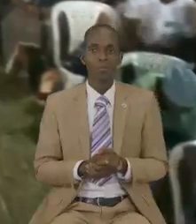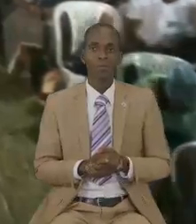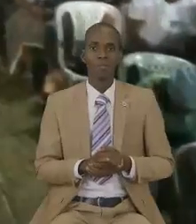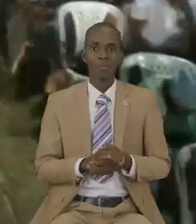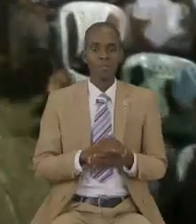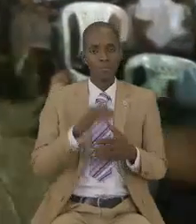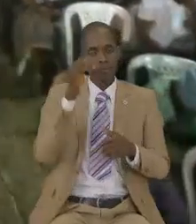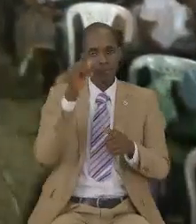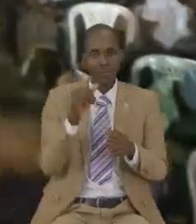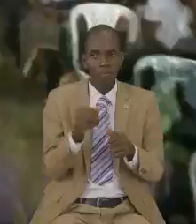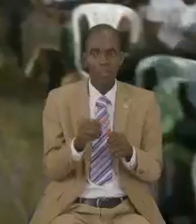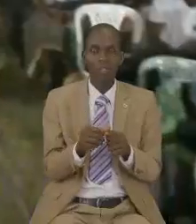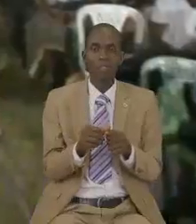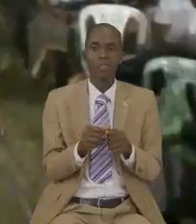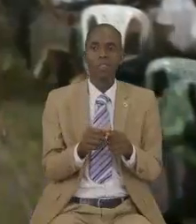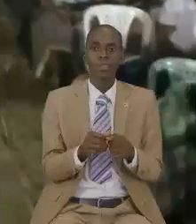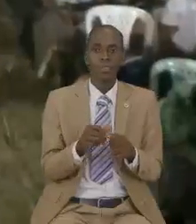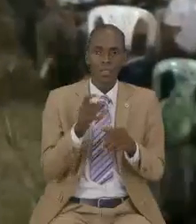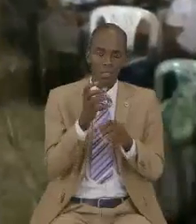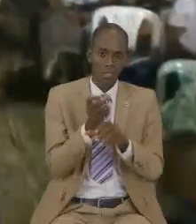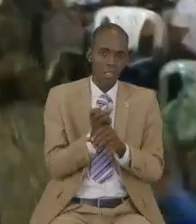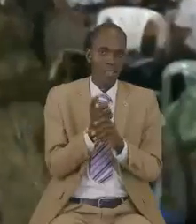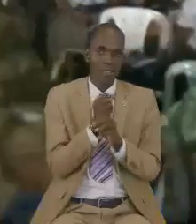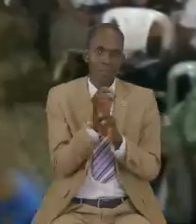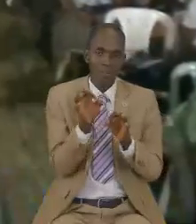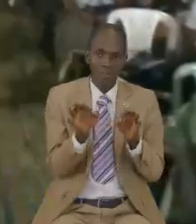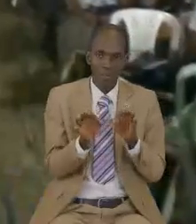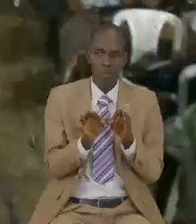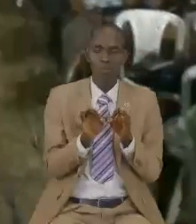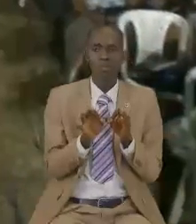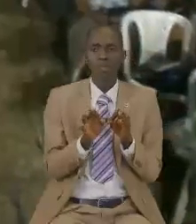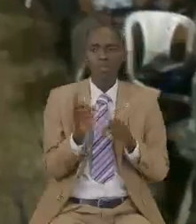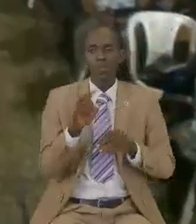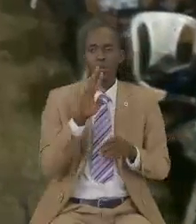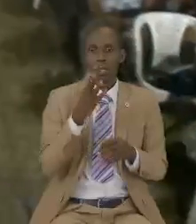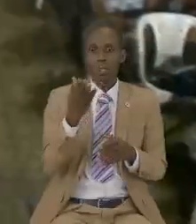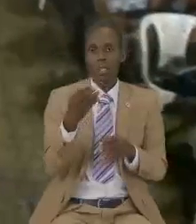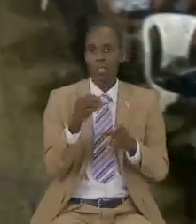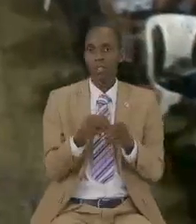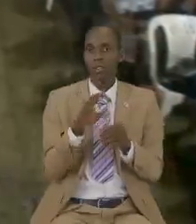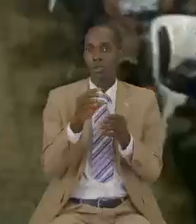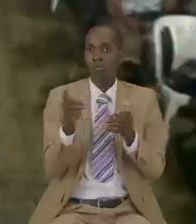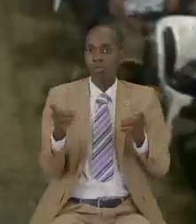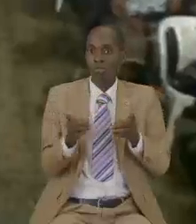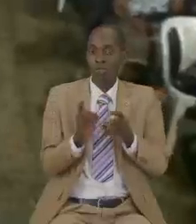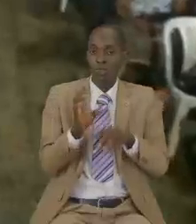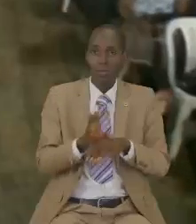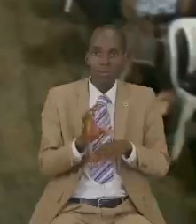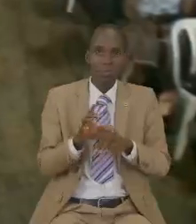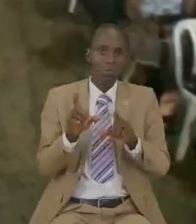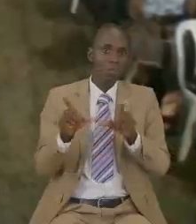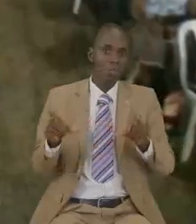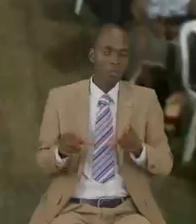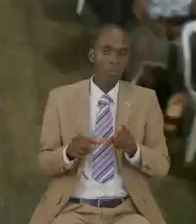tonight after the pastor's message, there are so many. And they have outnumbered our